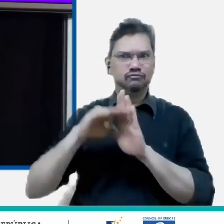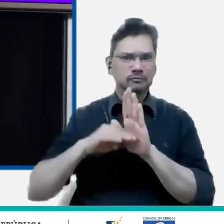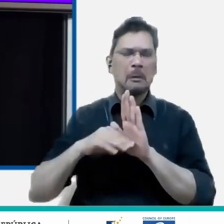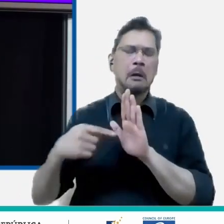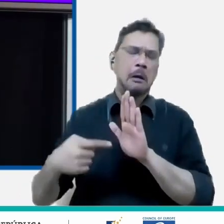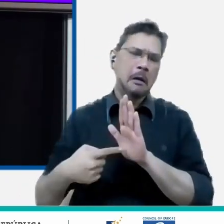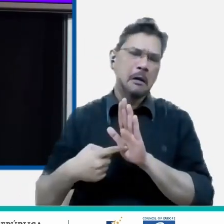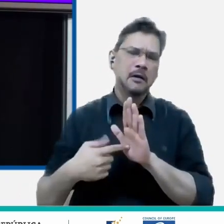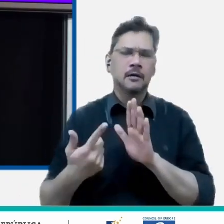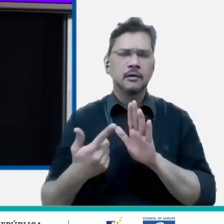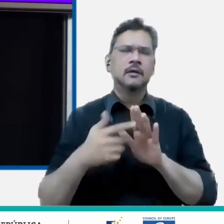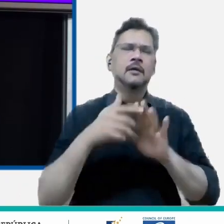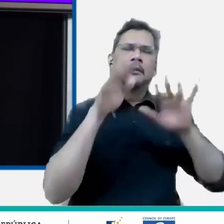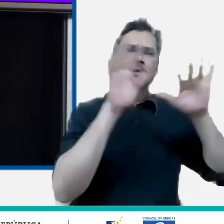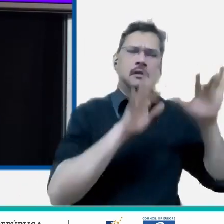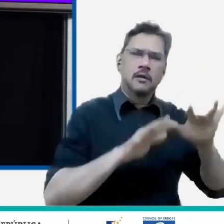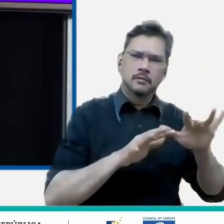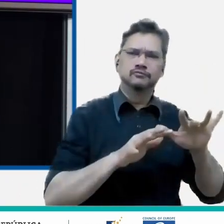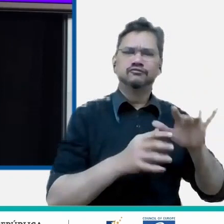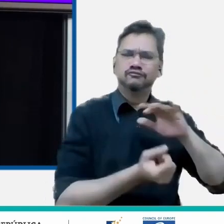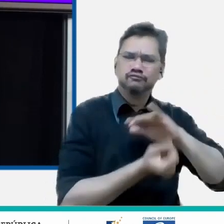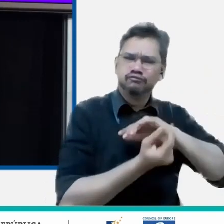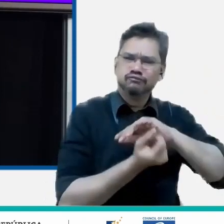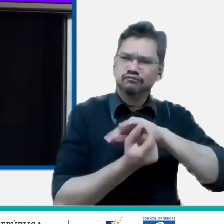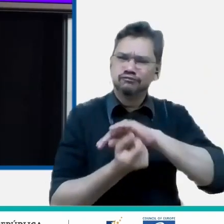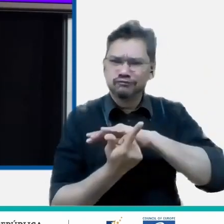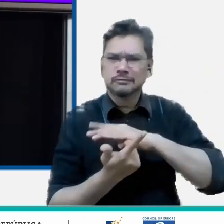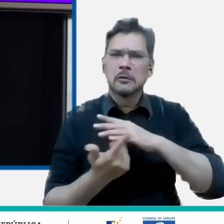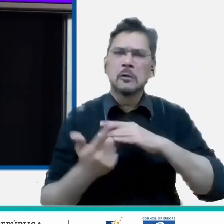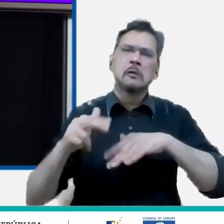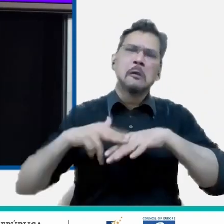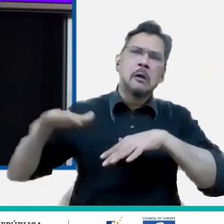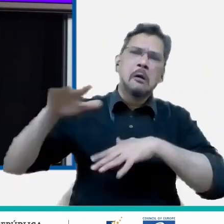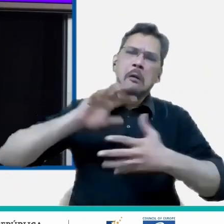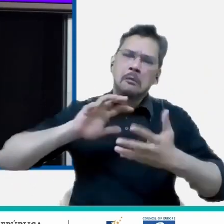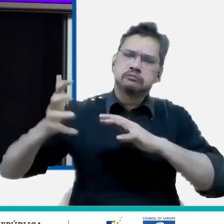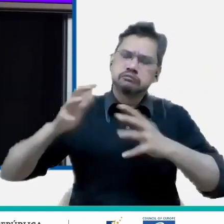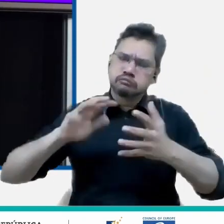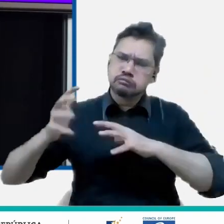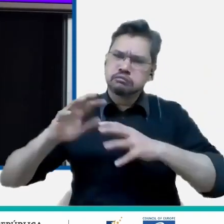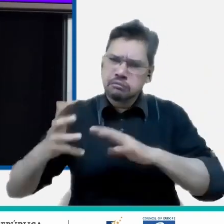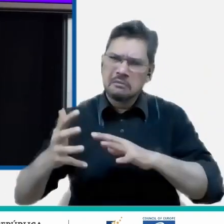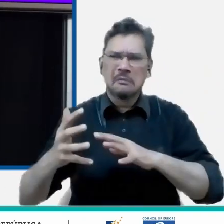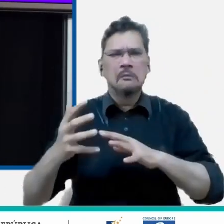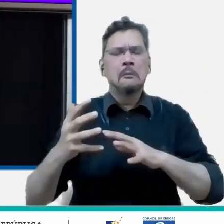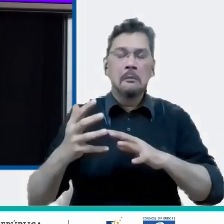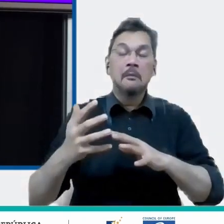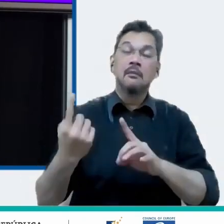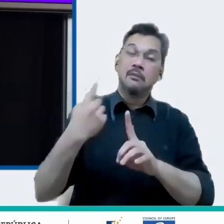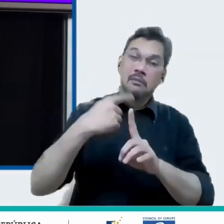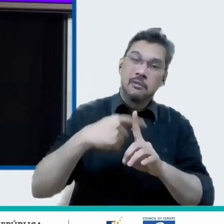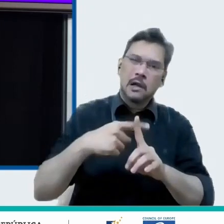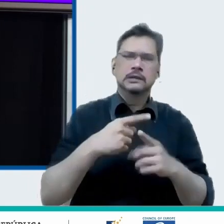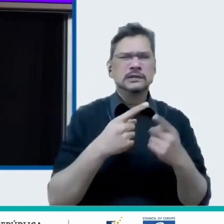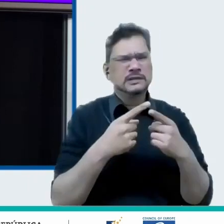just natural disasters, but the whole range of hazards which we face at the national and local level